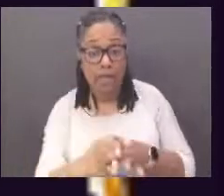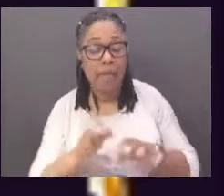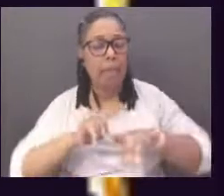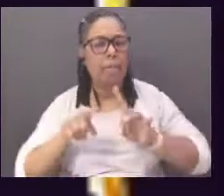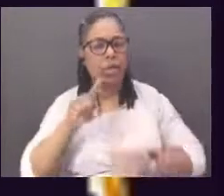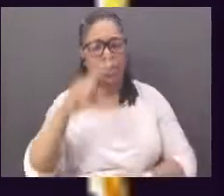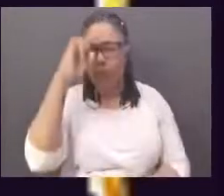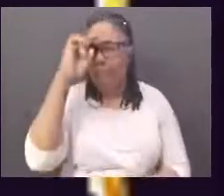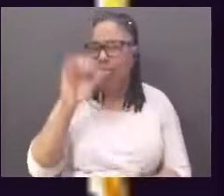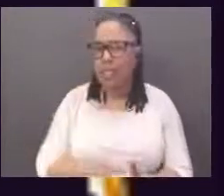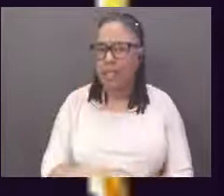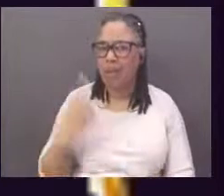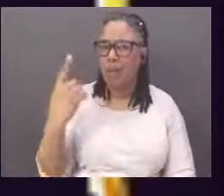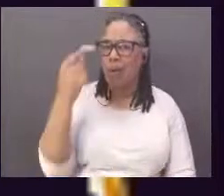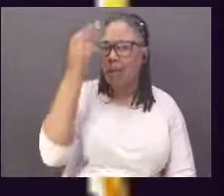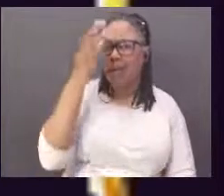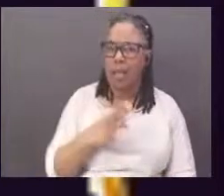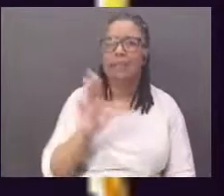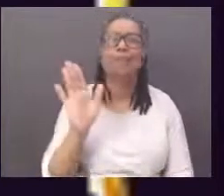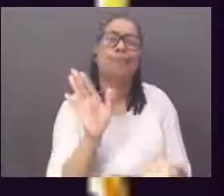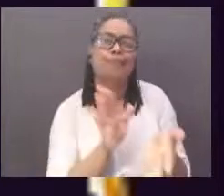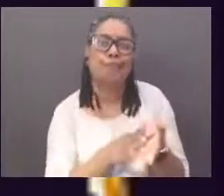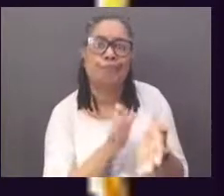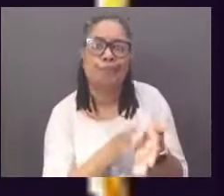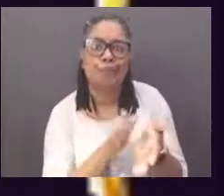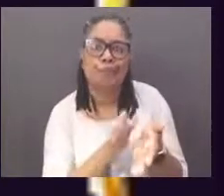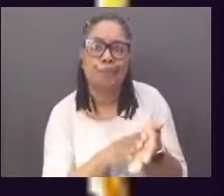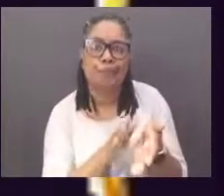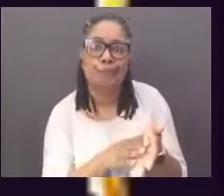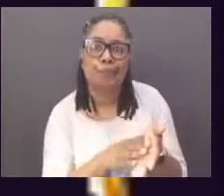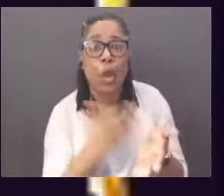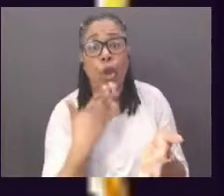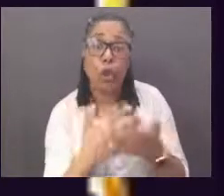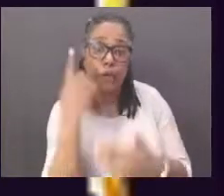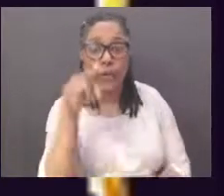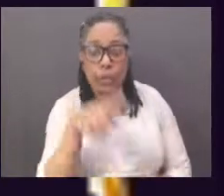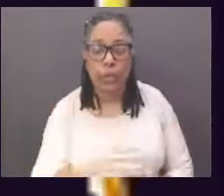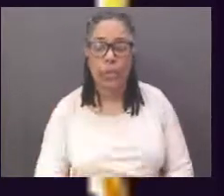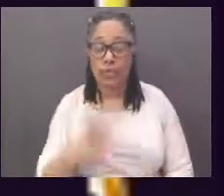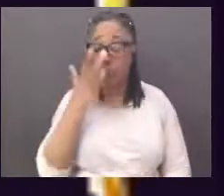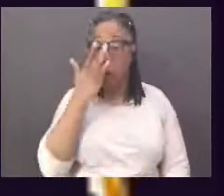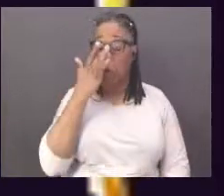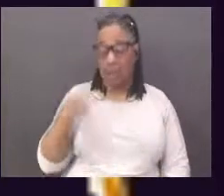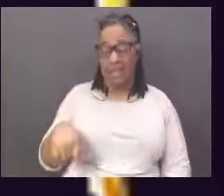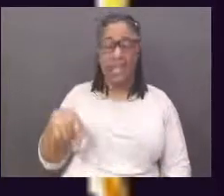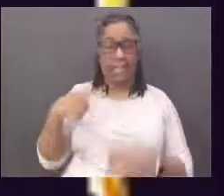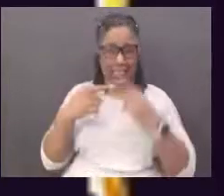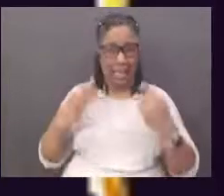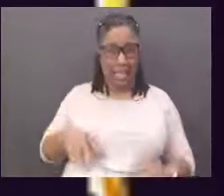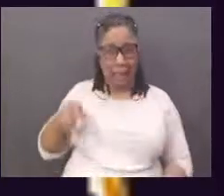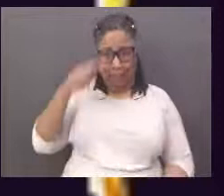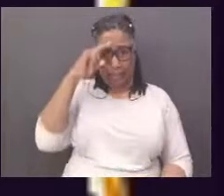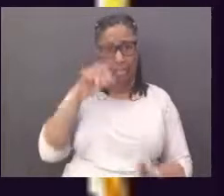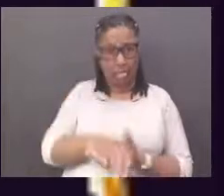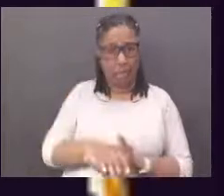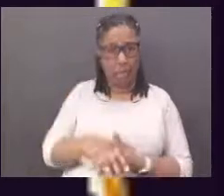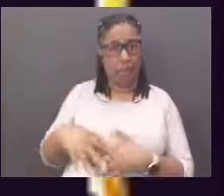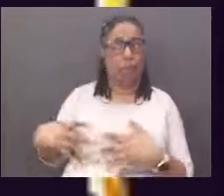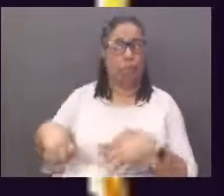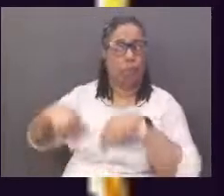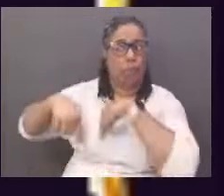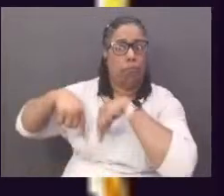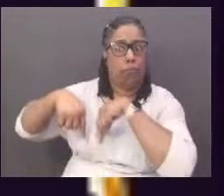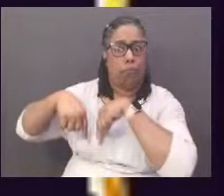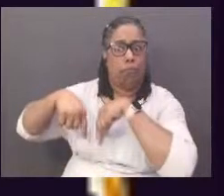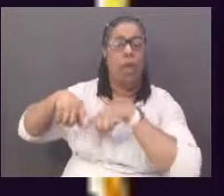there is one God. Good for you. Good for you. Even the demons believe this and they tremble in terror. However,